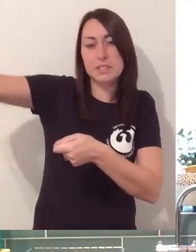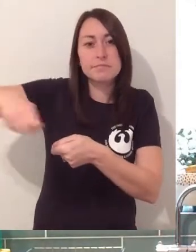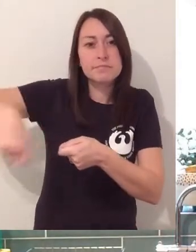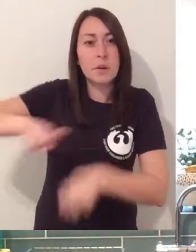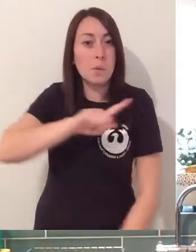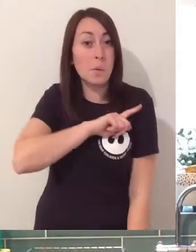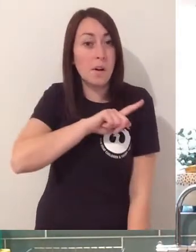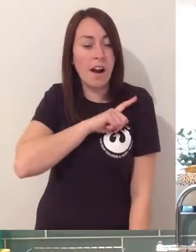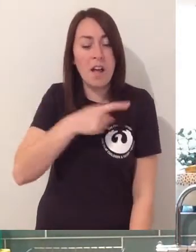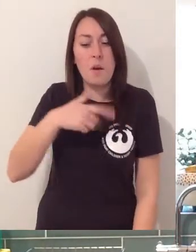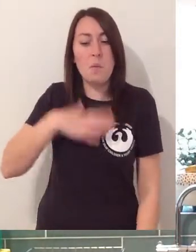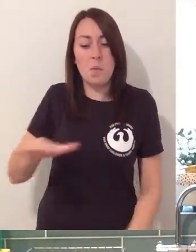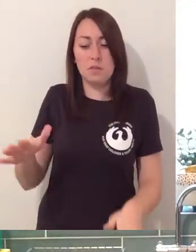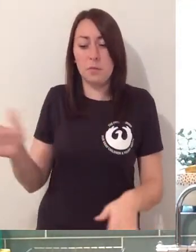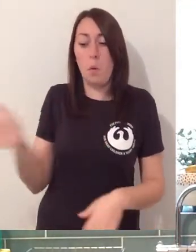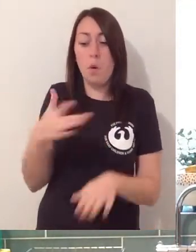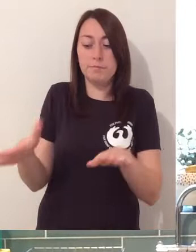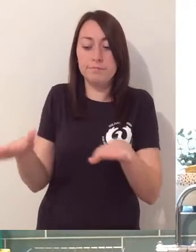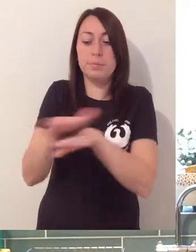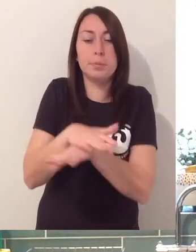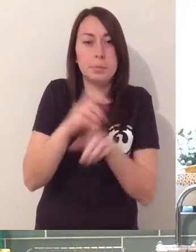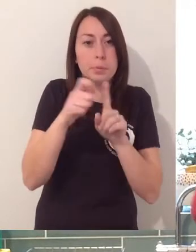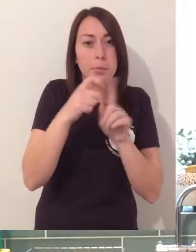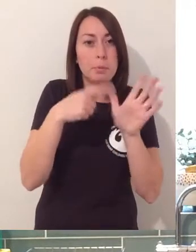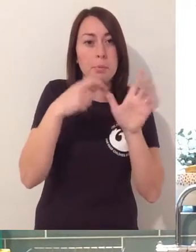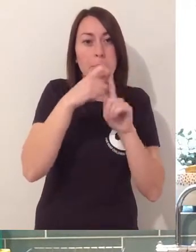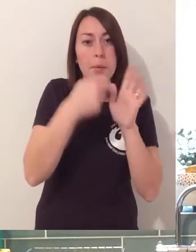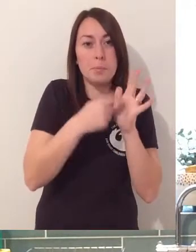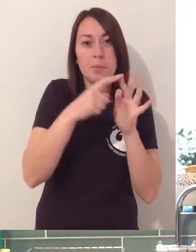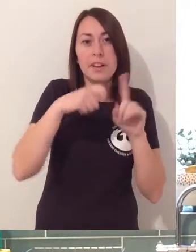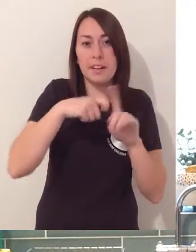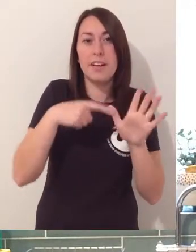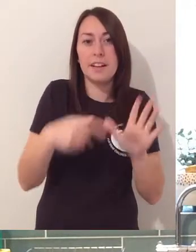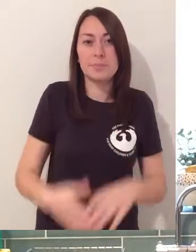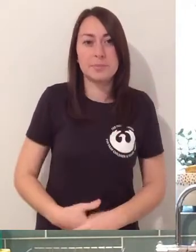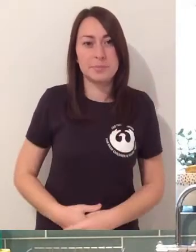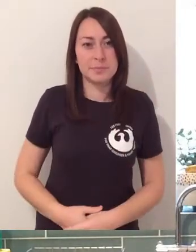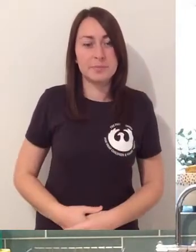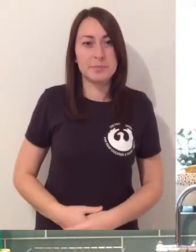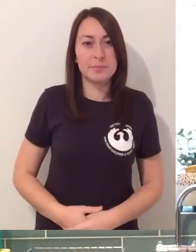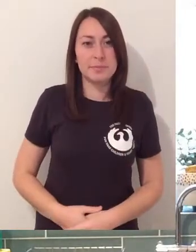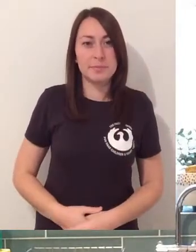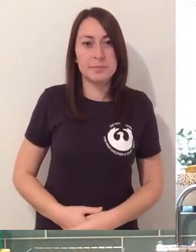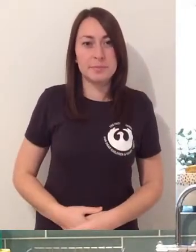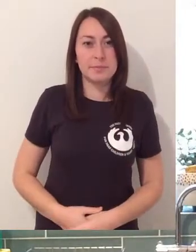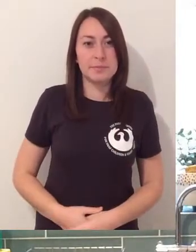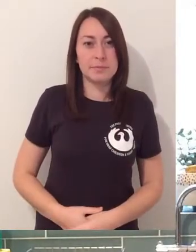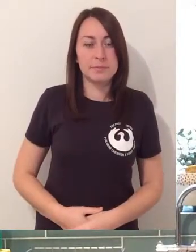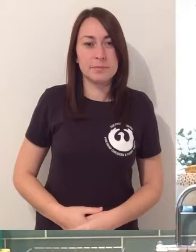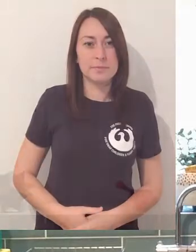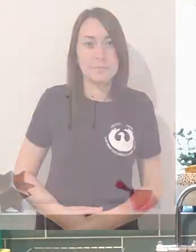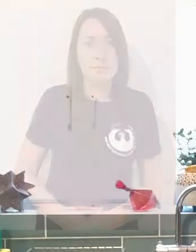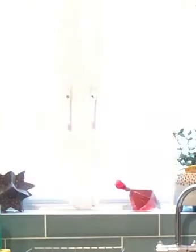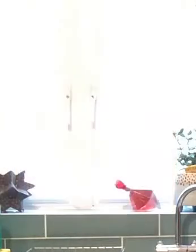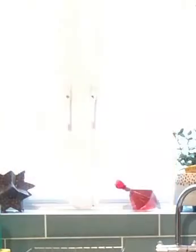What you want to do is give that a good stir to make sure that all of that nice fresh spring onion is coated in the paprika that